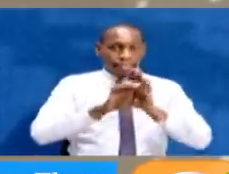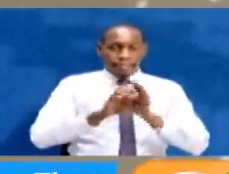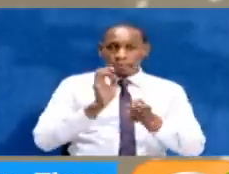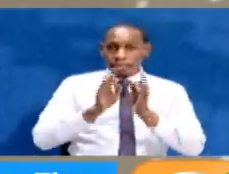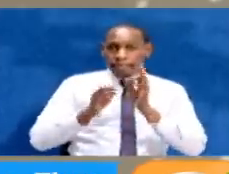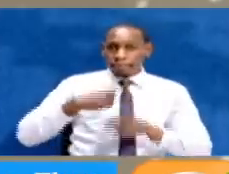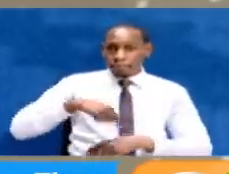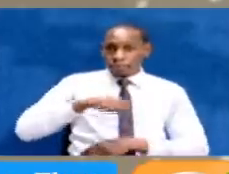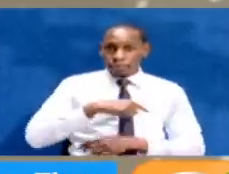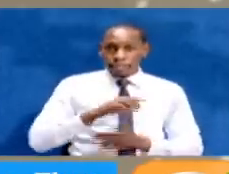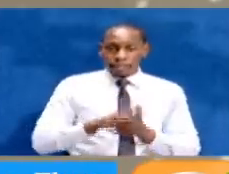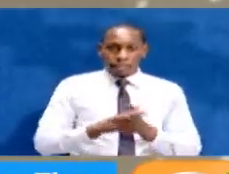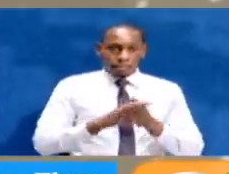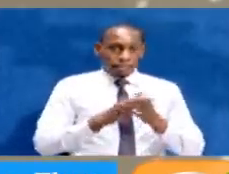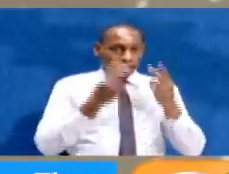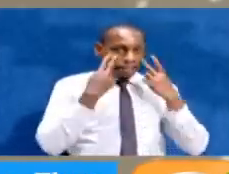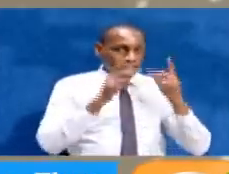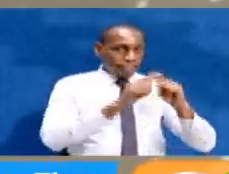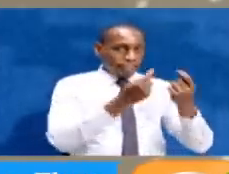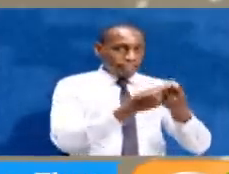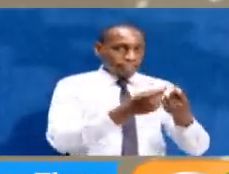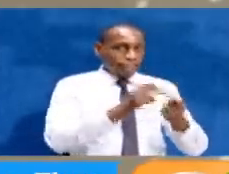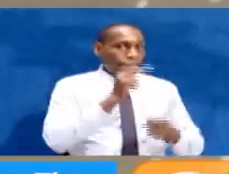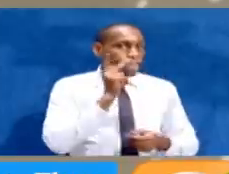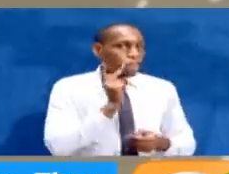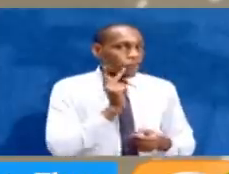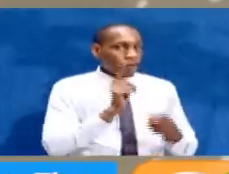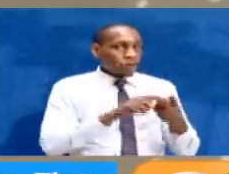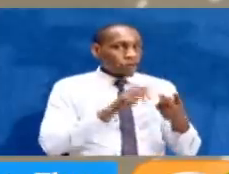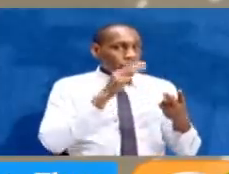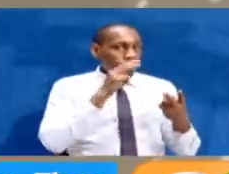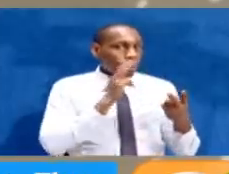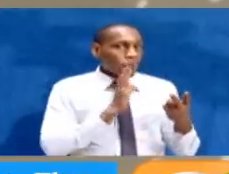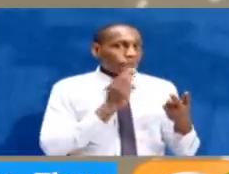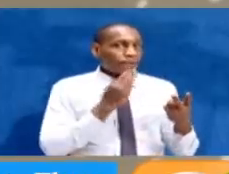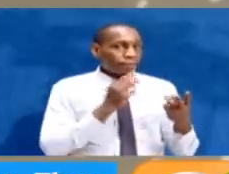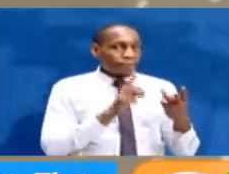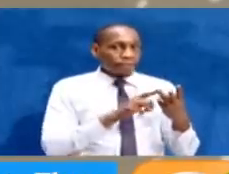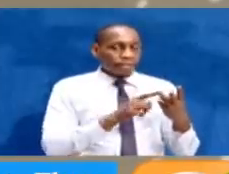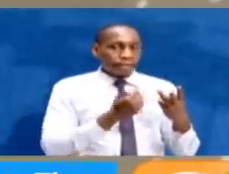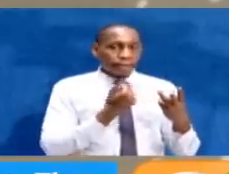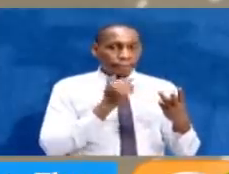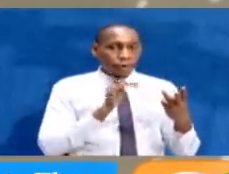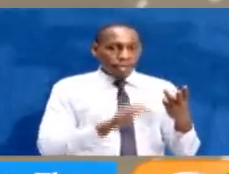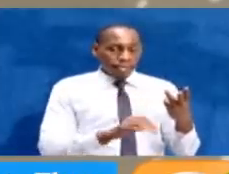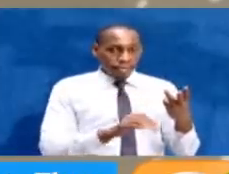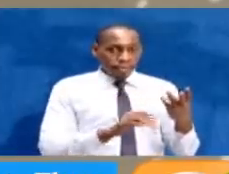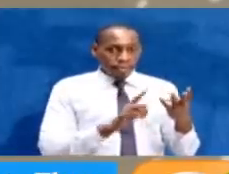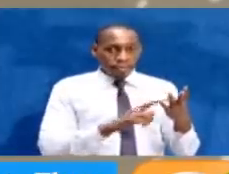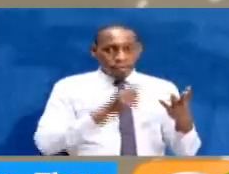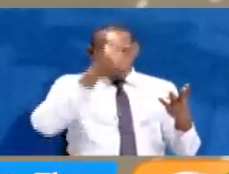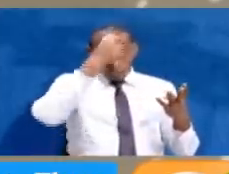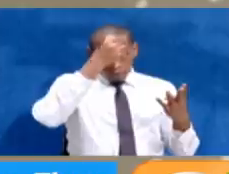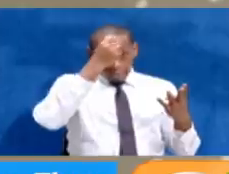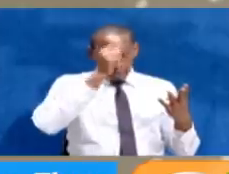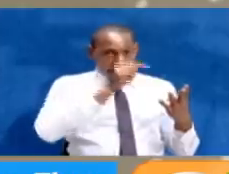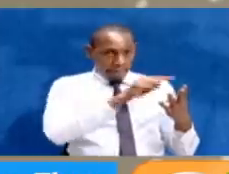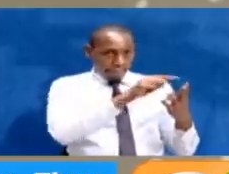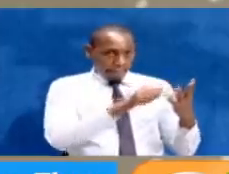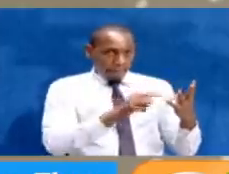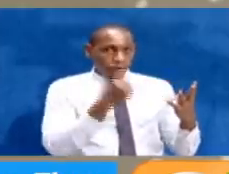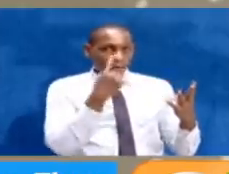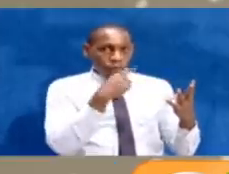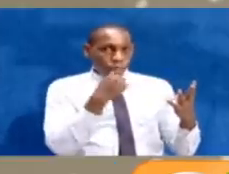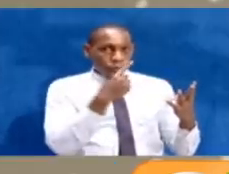were to look at the team of Kalonzo, Mudavadi, Gideon, and Wetangula, so